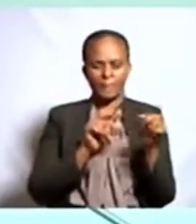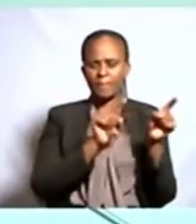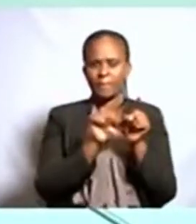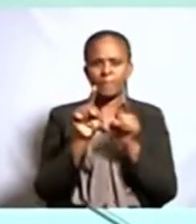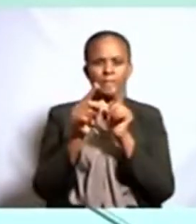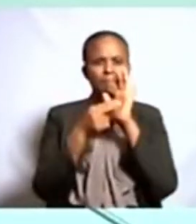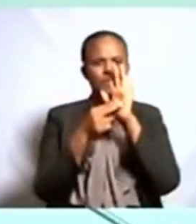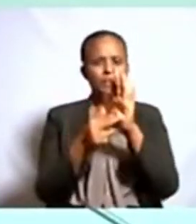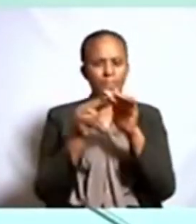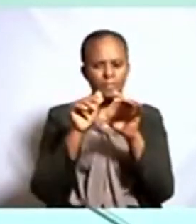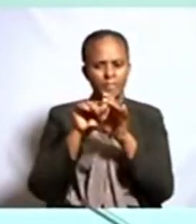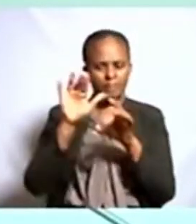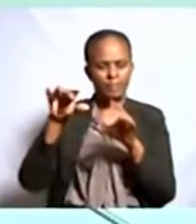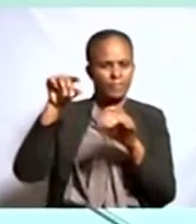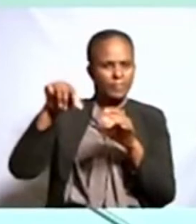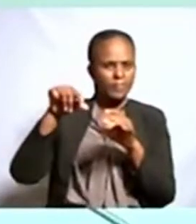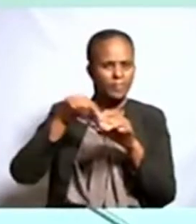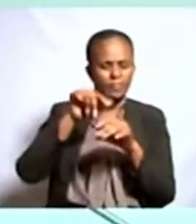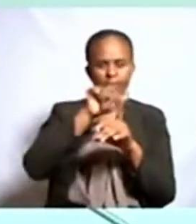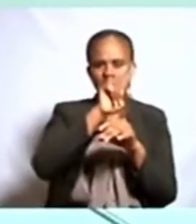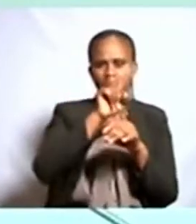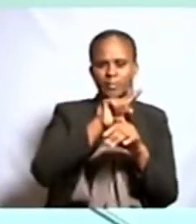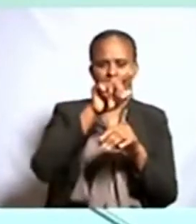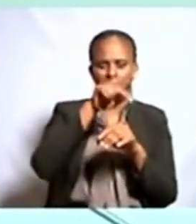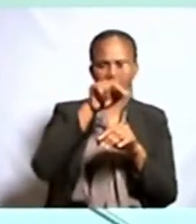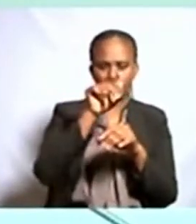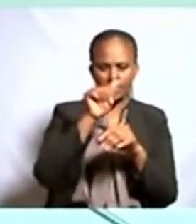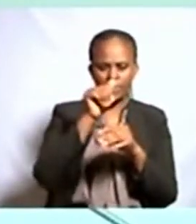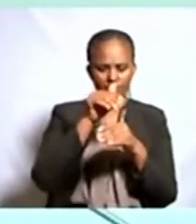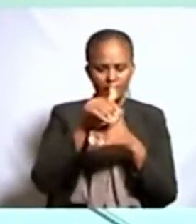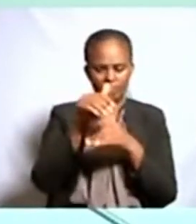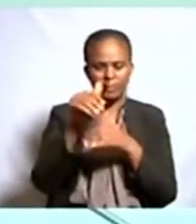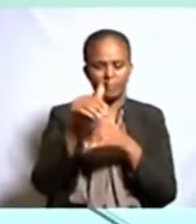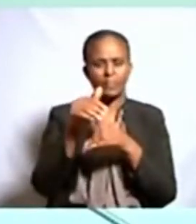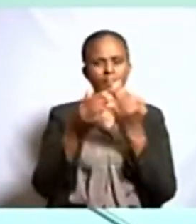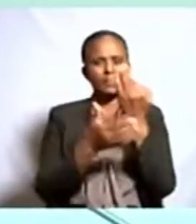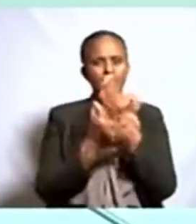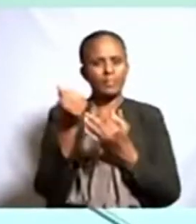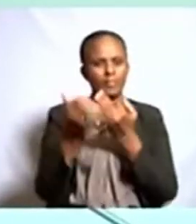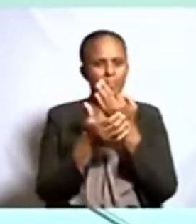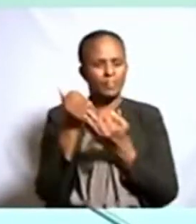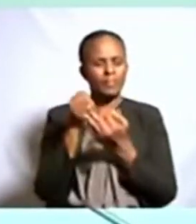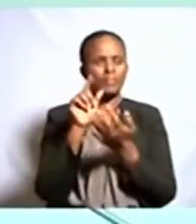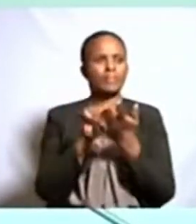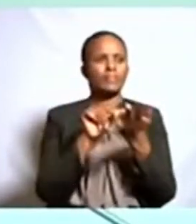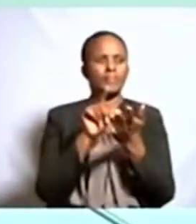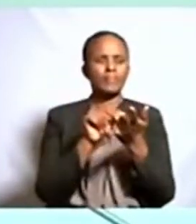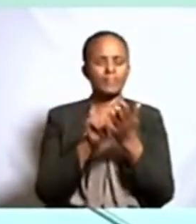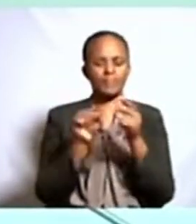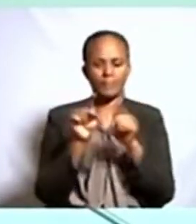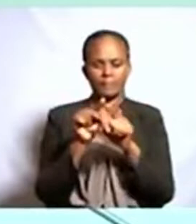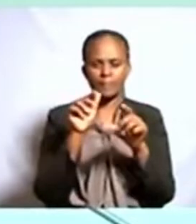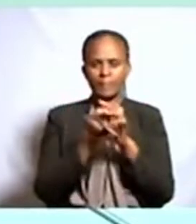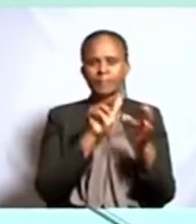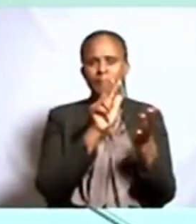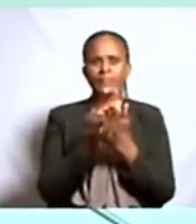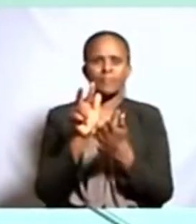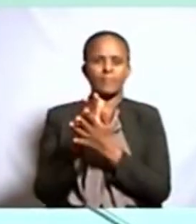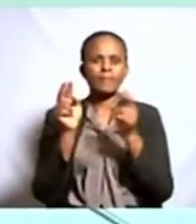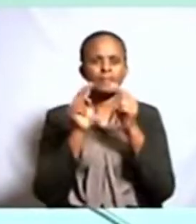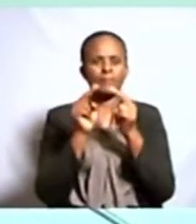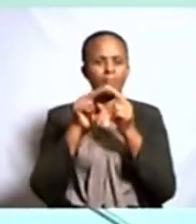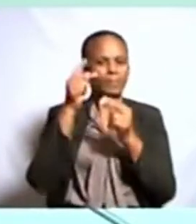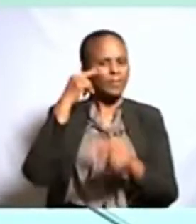also indicated on the quotation. ZPPA registration form printout and in the signed contract for